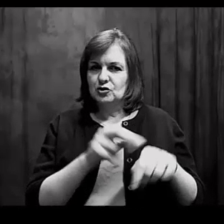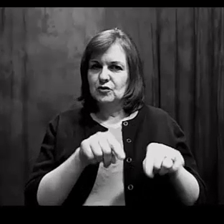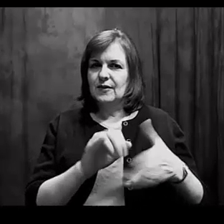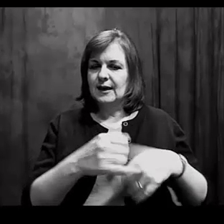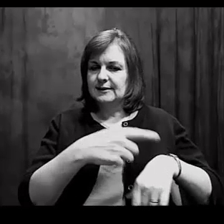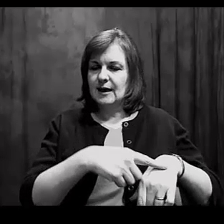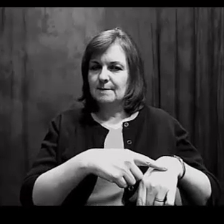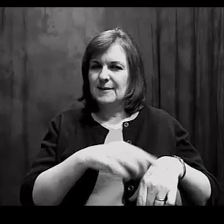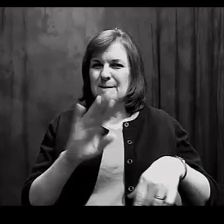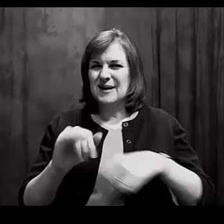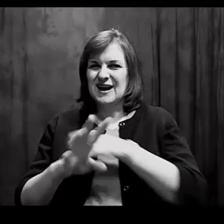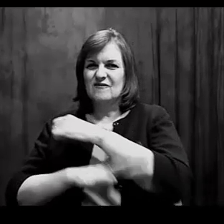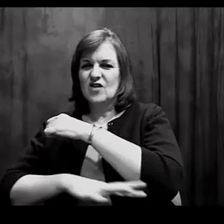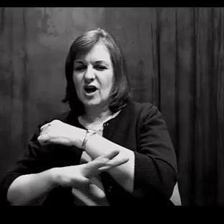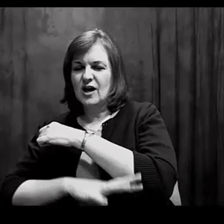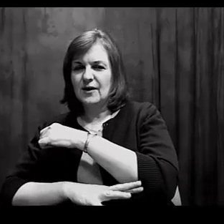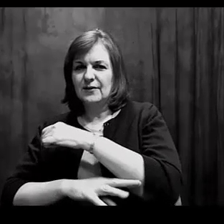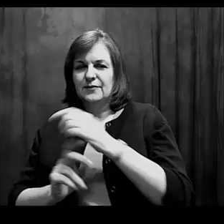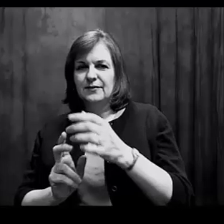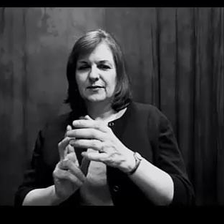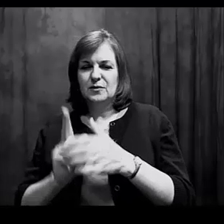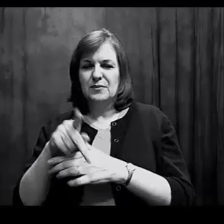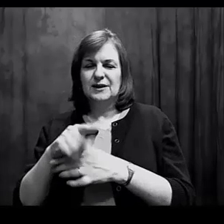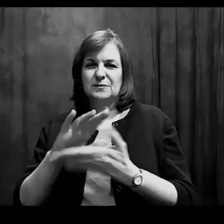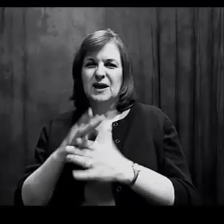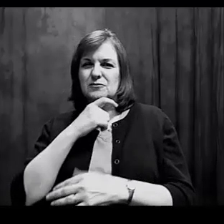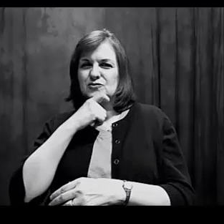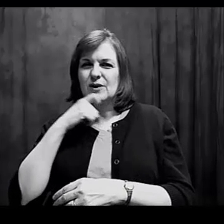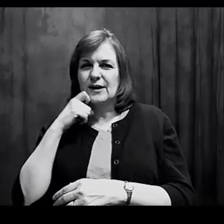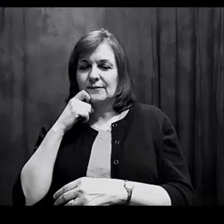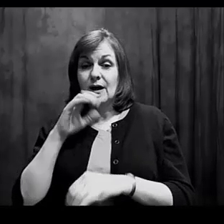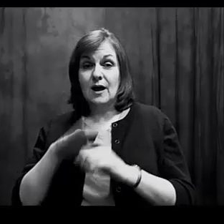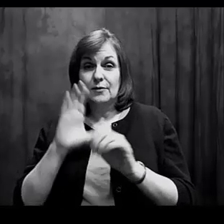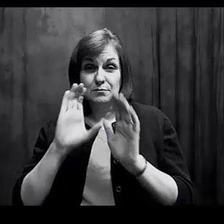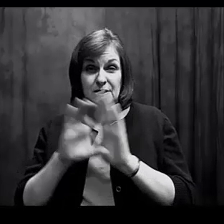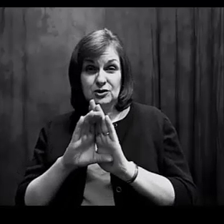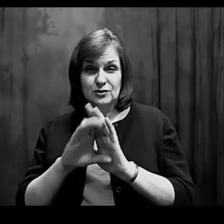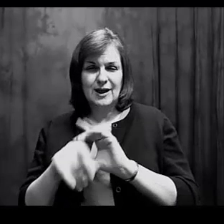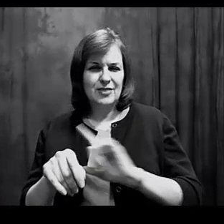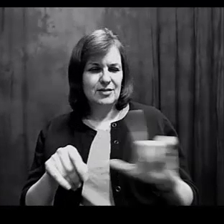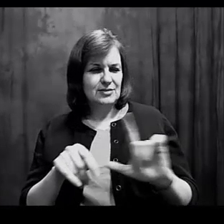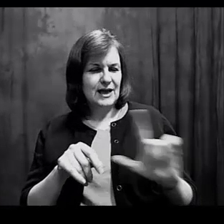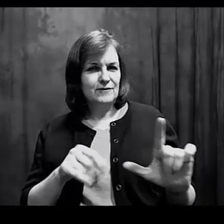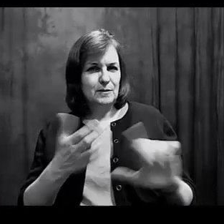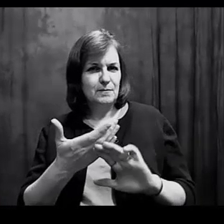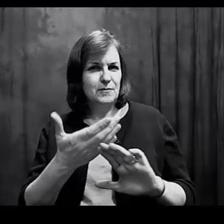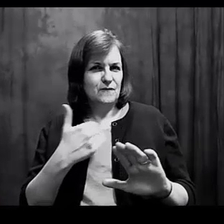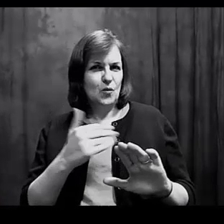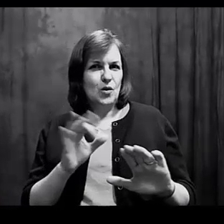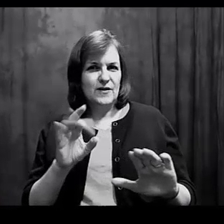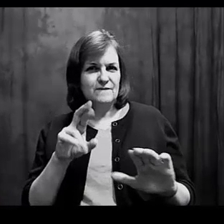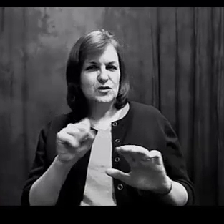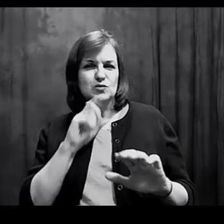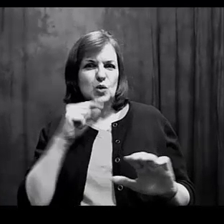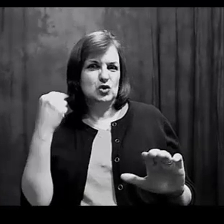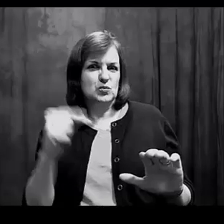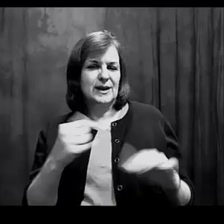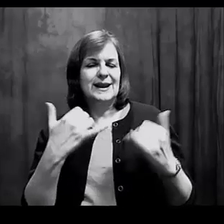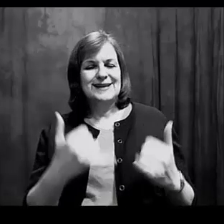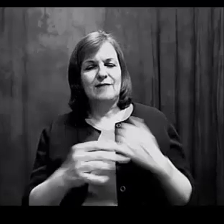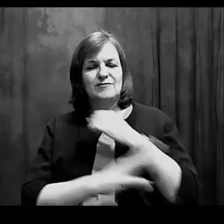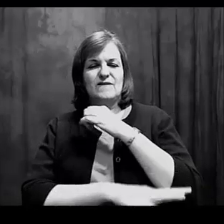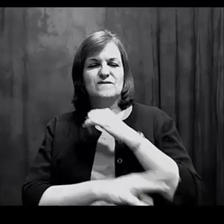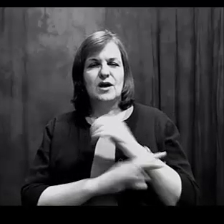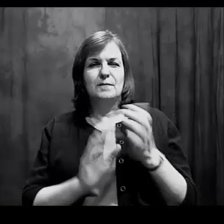moist, typically in spring, when they would actually go through their reproduction. but by fall they've dried out. So you see